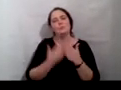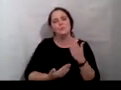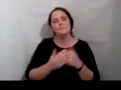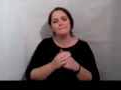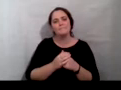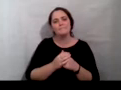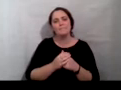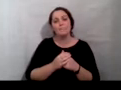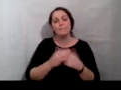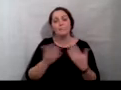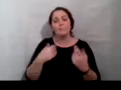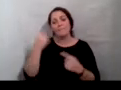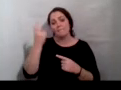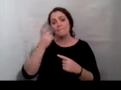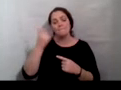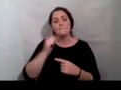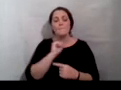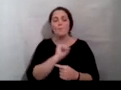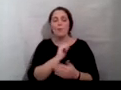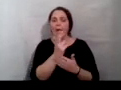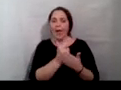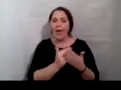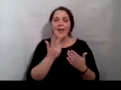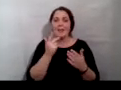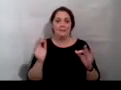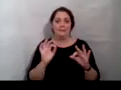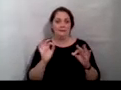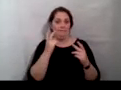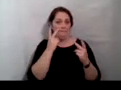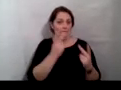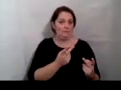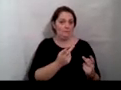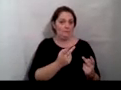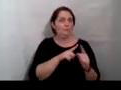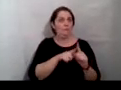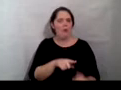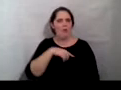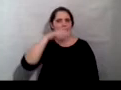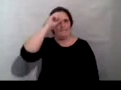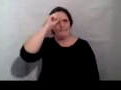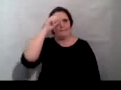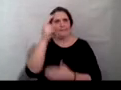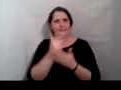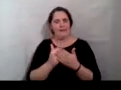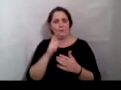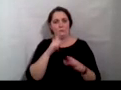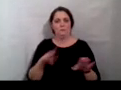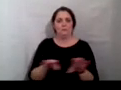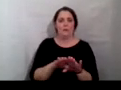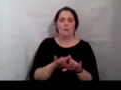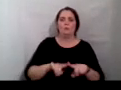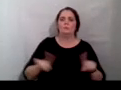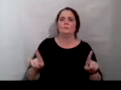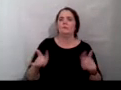Does it change her artwork? I don't know. I mean, it's probably the topic for another another talk, maybe by someone else, but it's